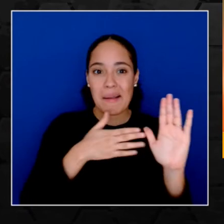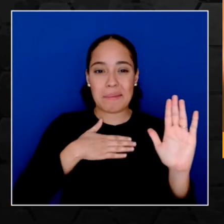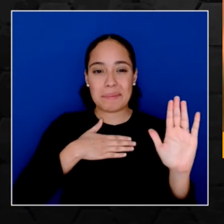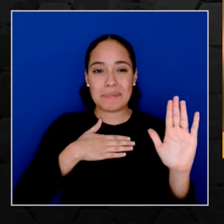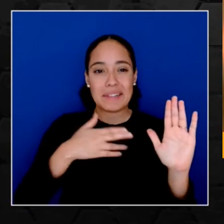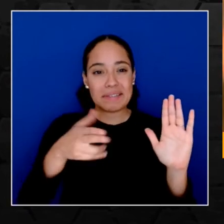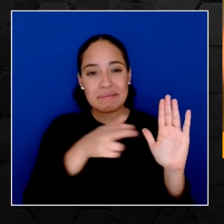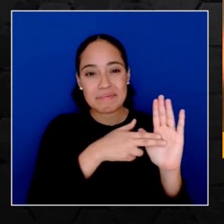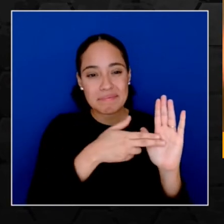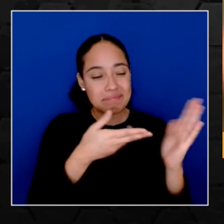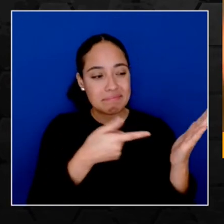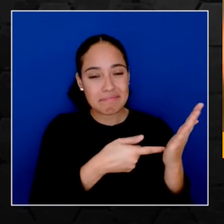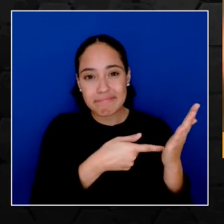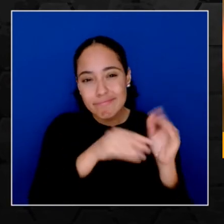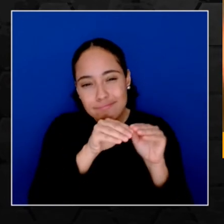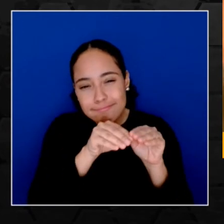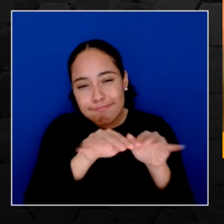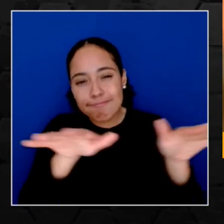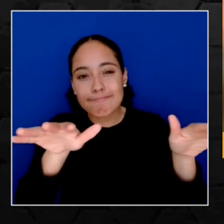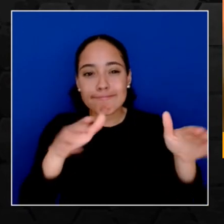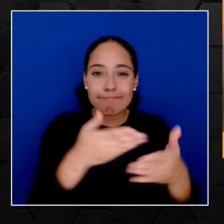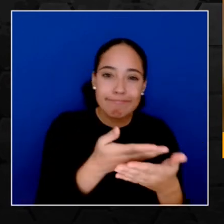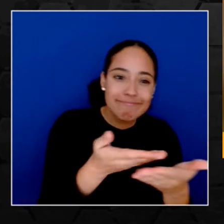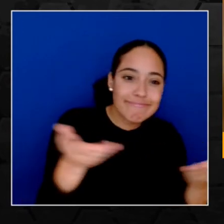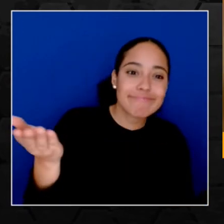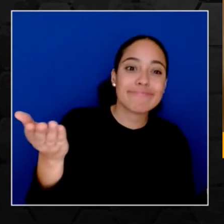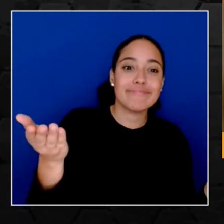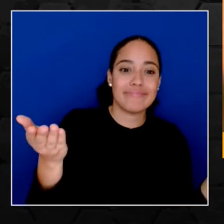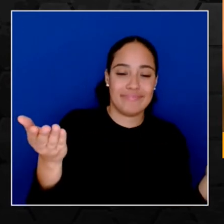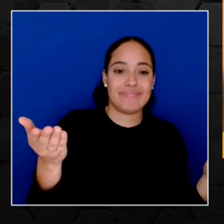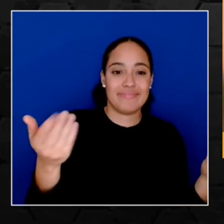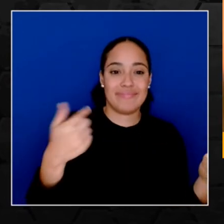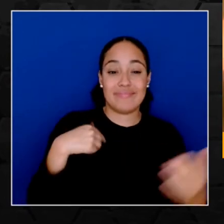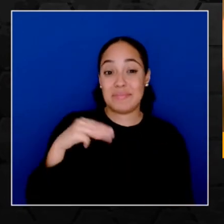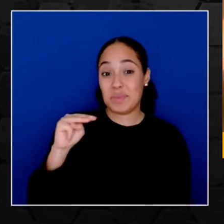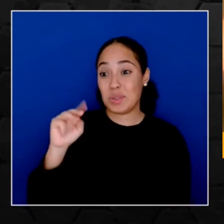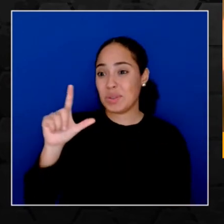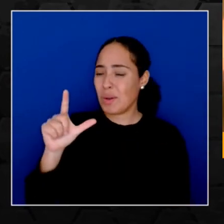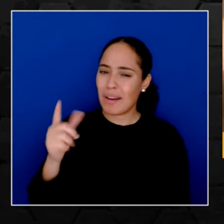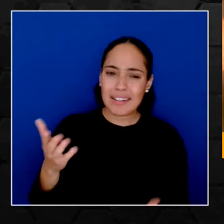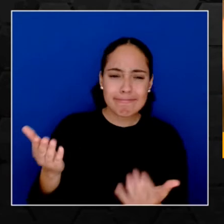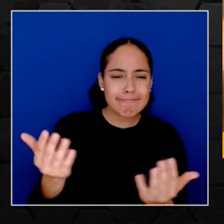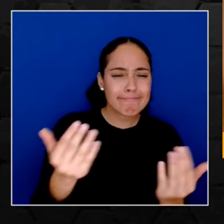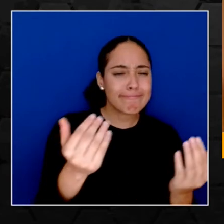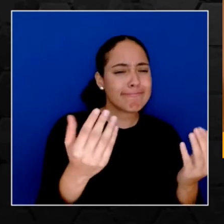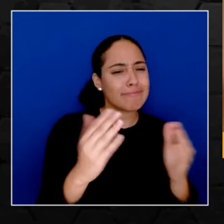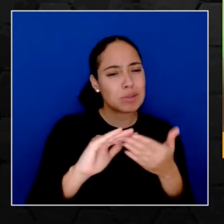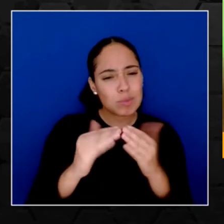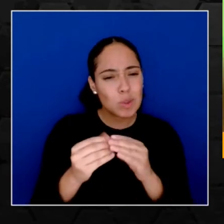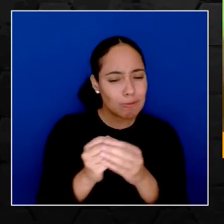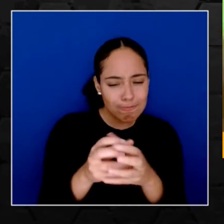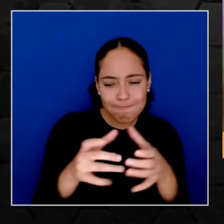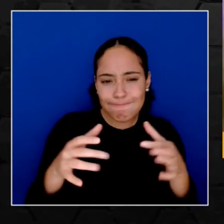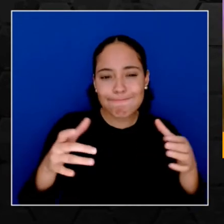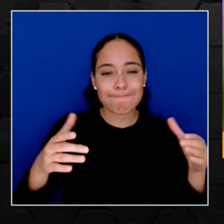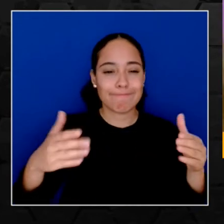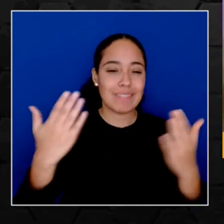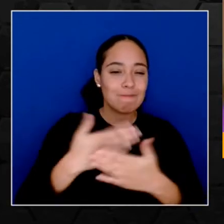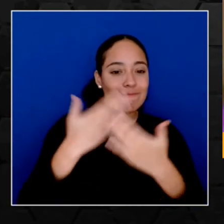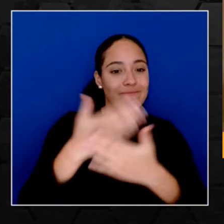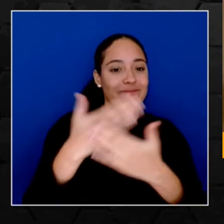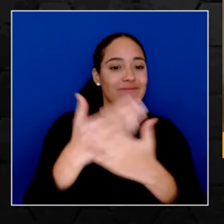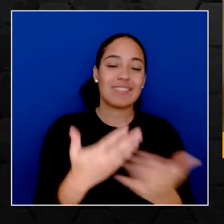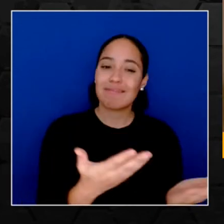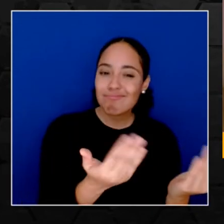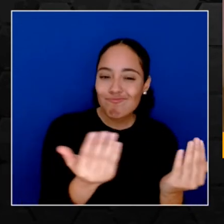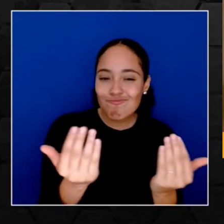TFJS. We are bringing so much in the machine learning stuff, and we are increasing day by day, and we are focusing